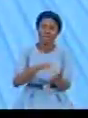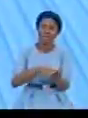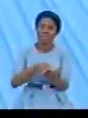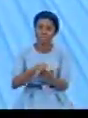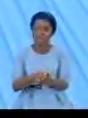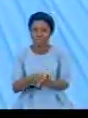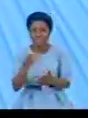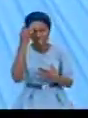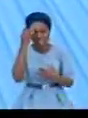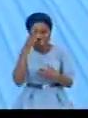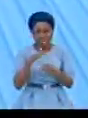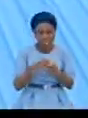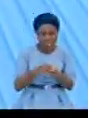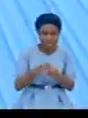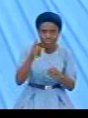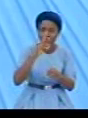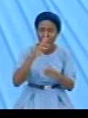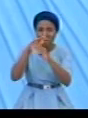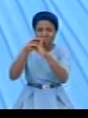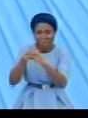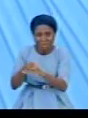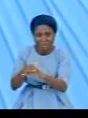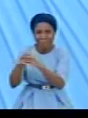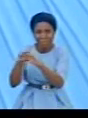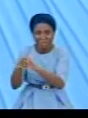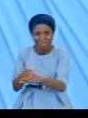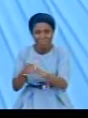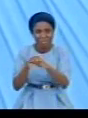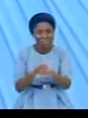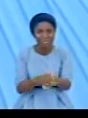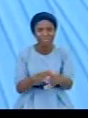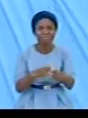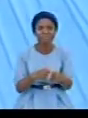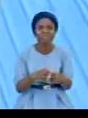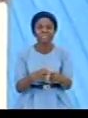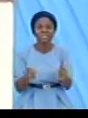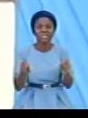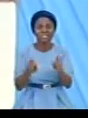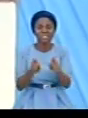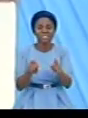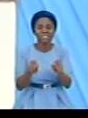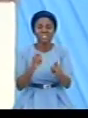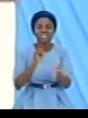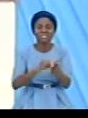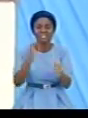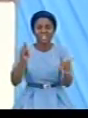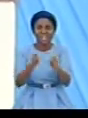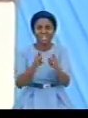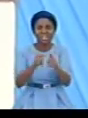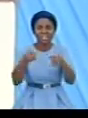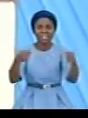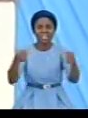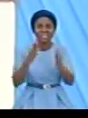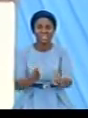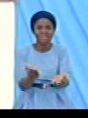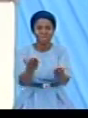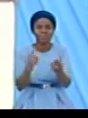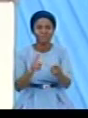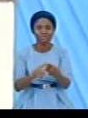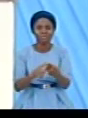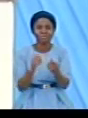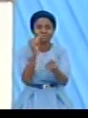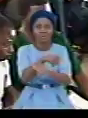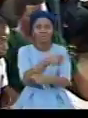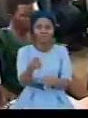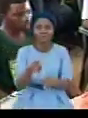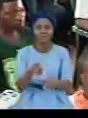cannot look up. It's like the enemy, like a lion, is going to pounce on you. You will straighten up.